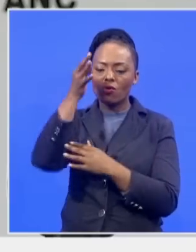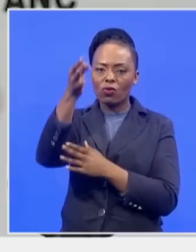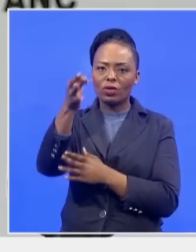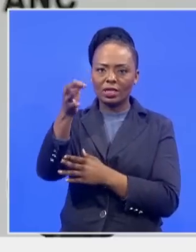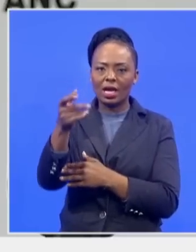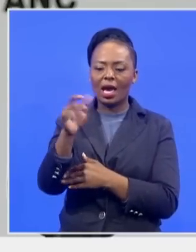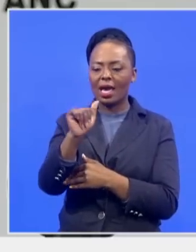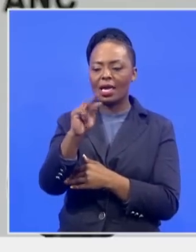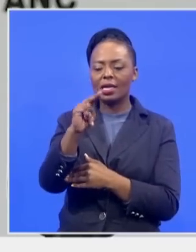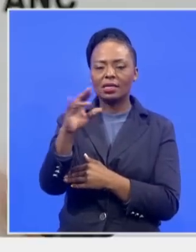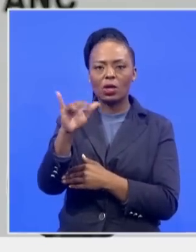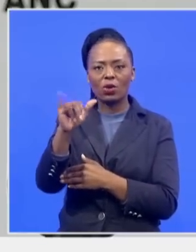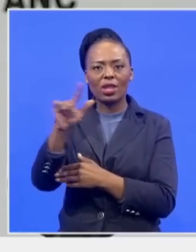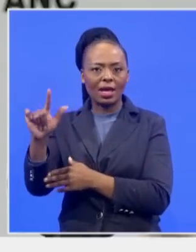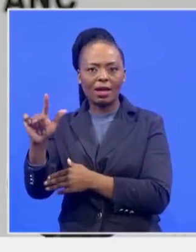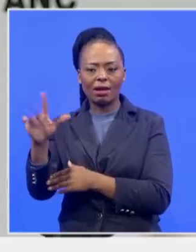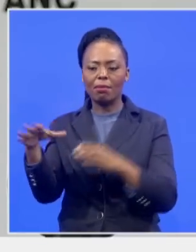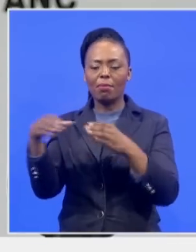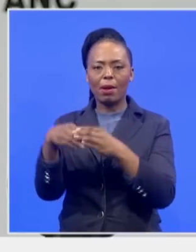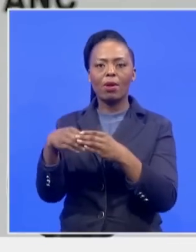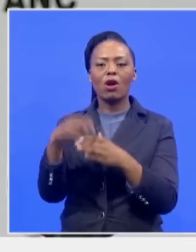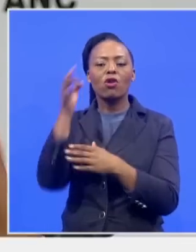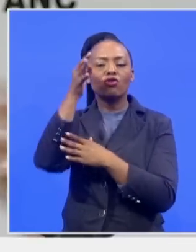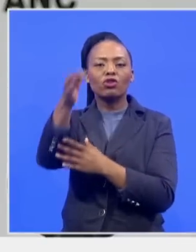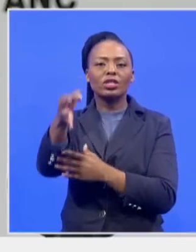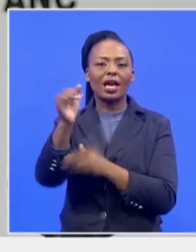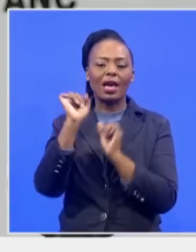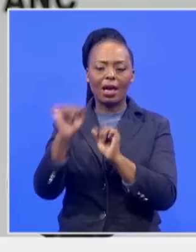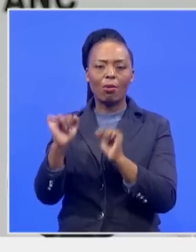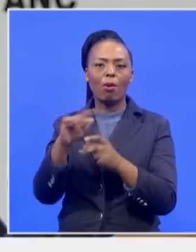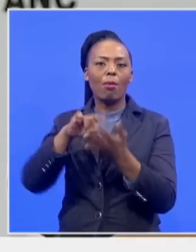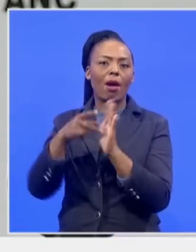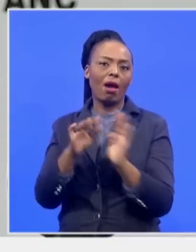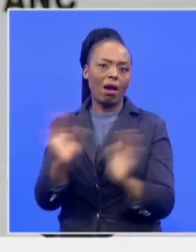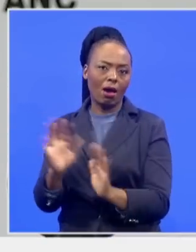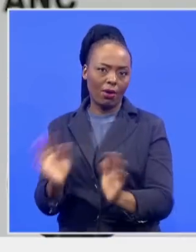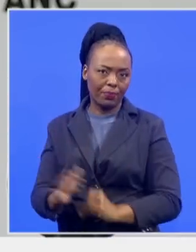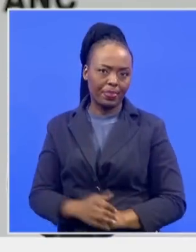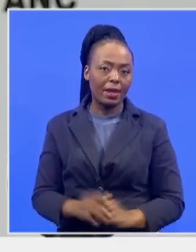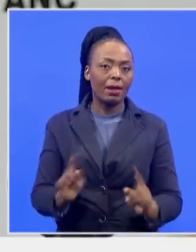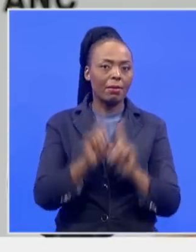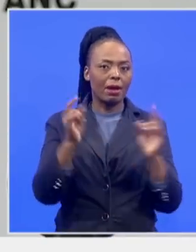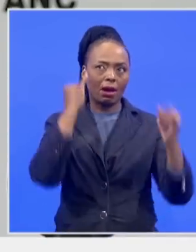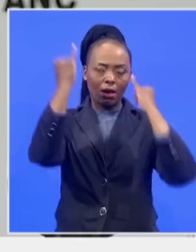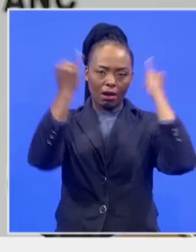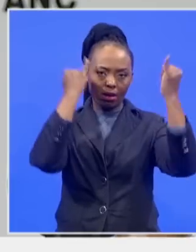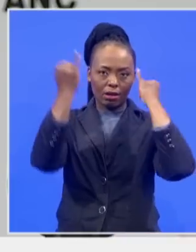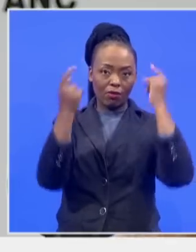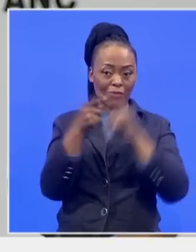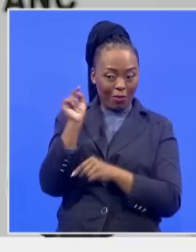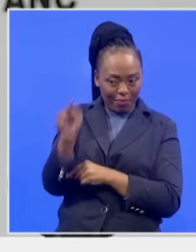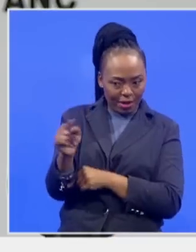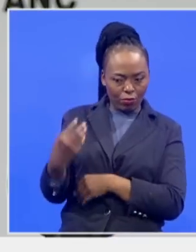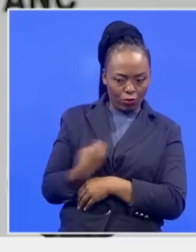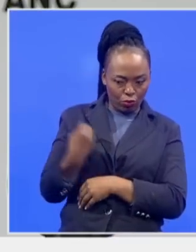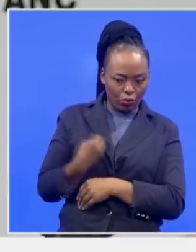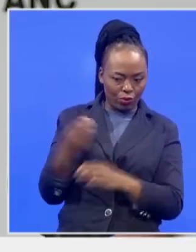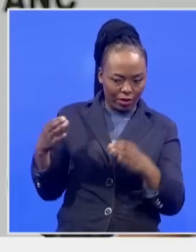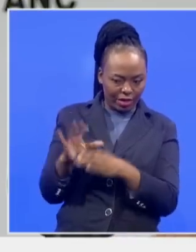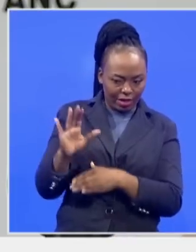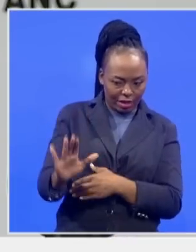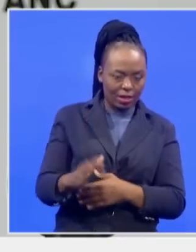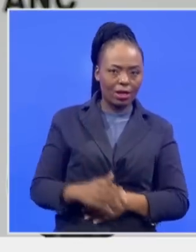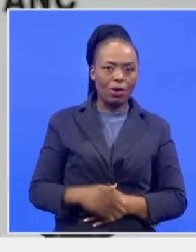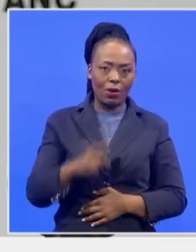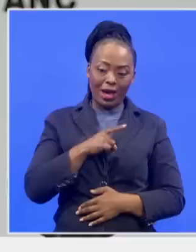Youth League going forward? We will help them also, but ideas are going to come from them because they are the ones who